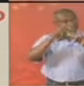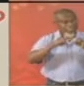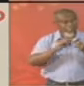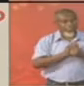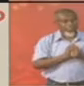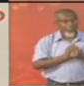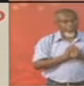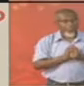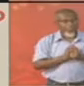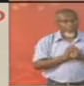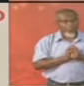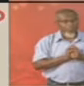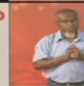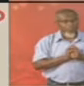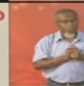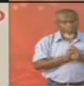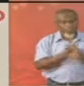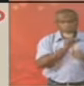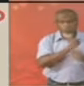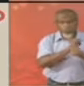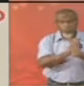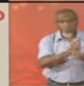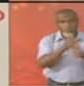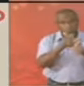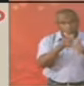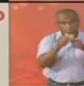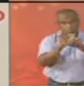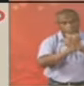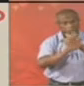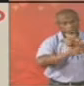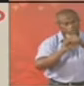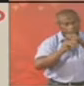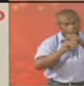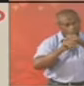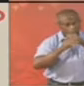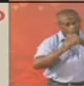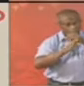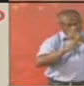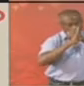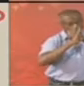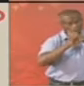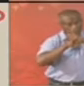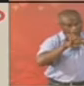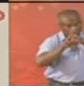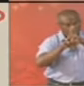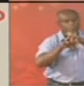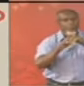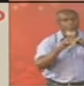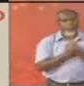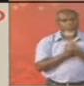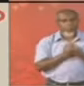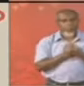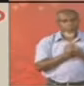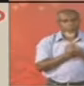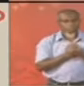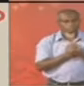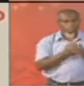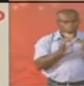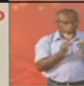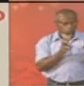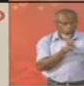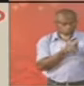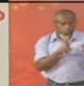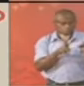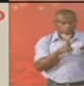to be an effective tool in reducing the risk of transmission. As we move into the phase of vaccination, as we